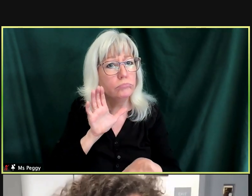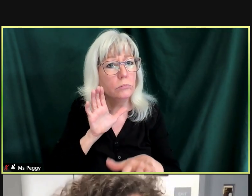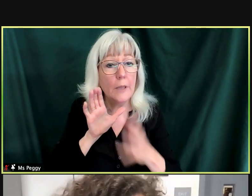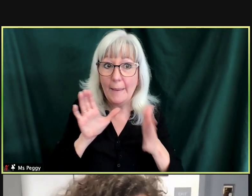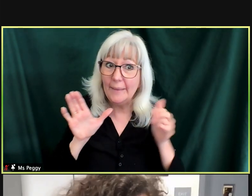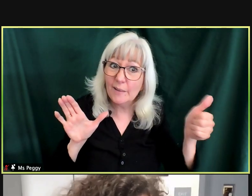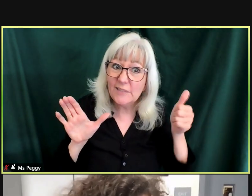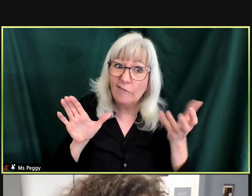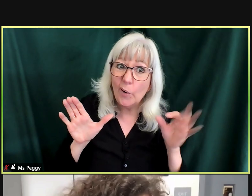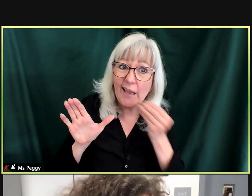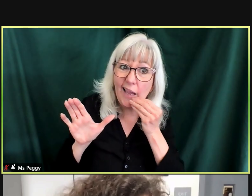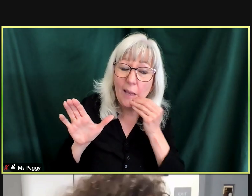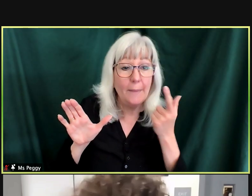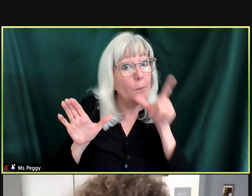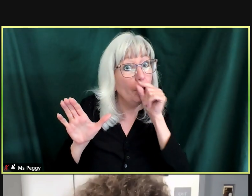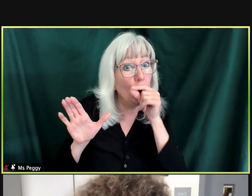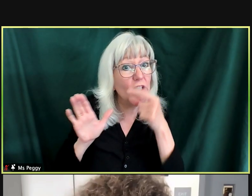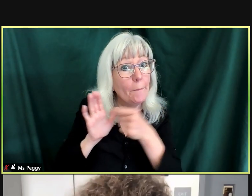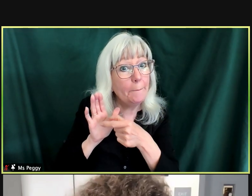some seeds.